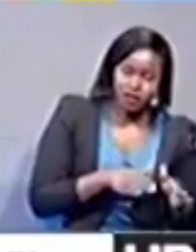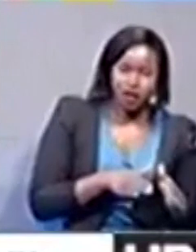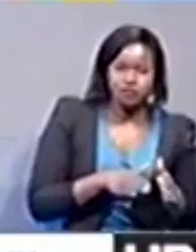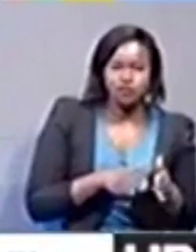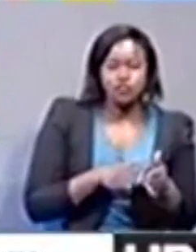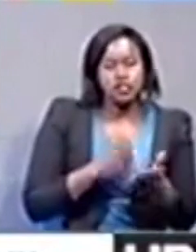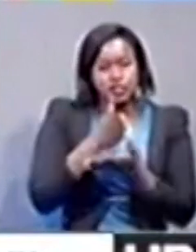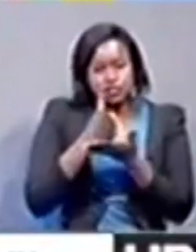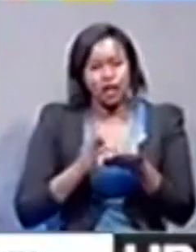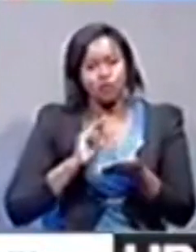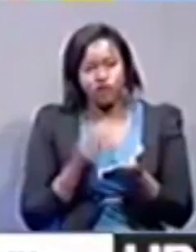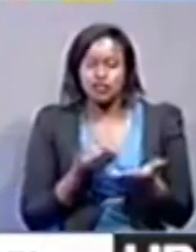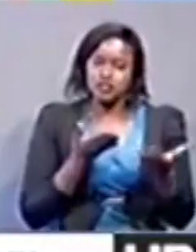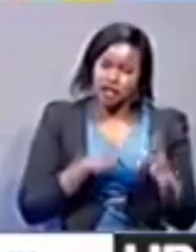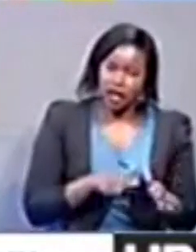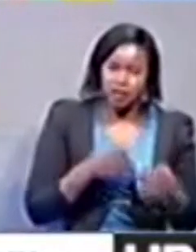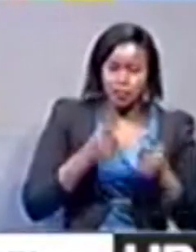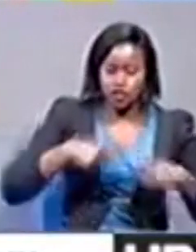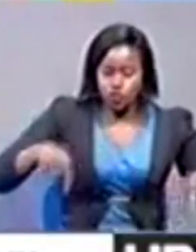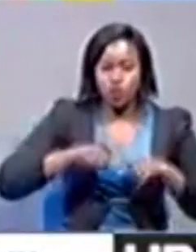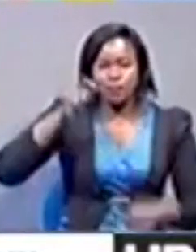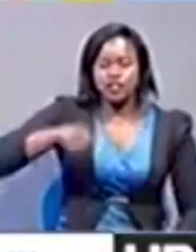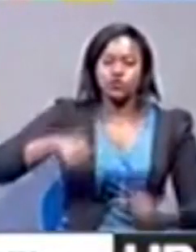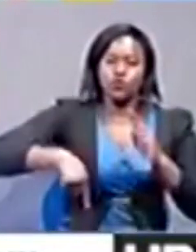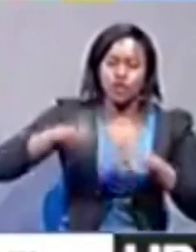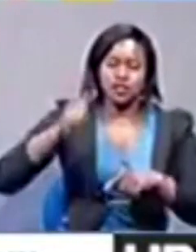Some of us may die, but we must win.